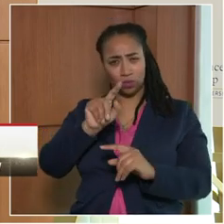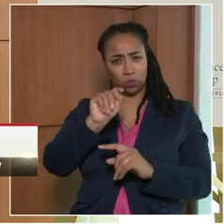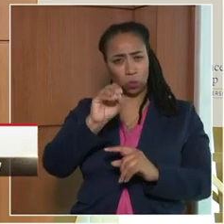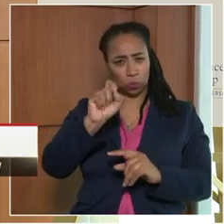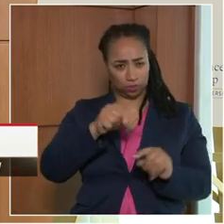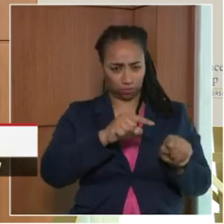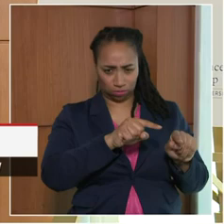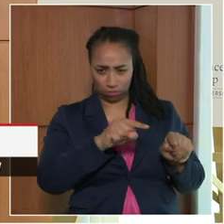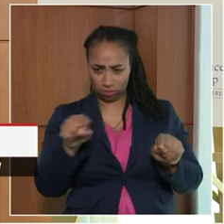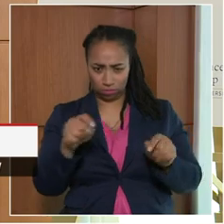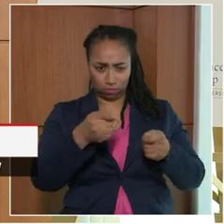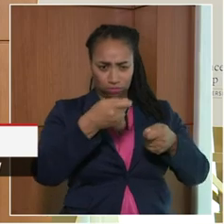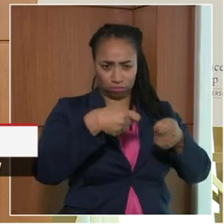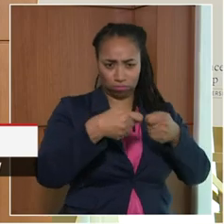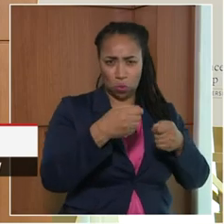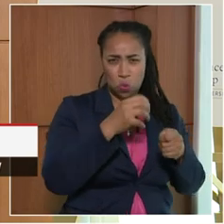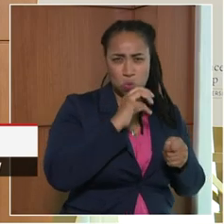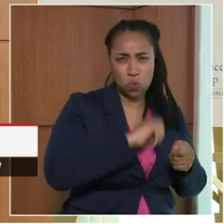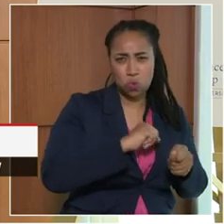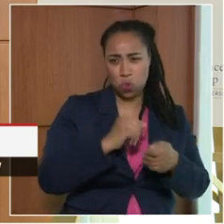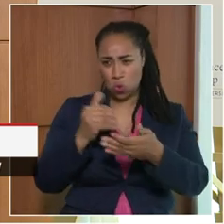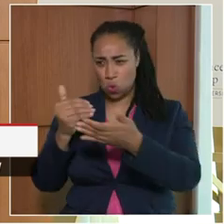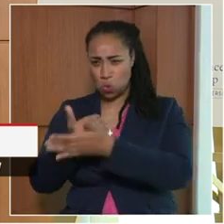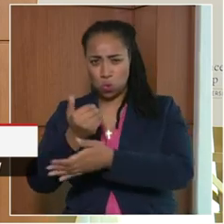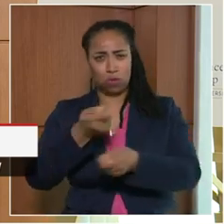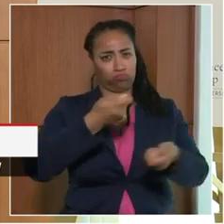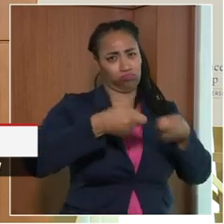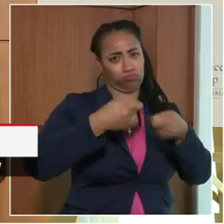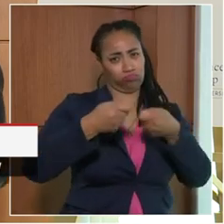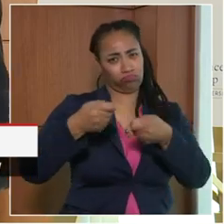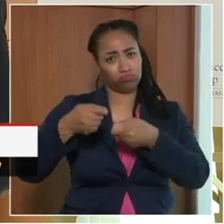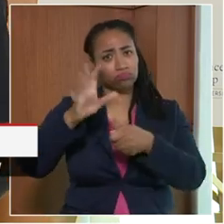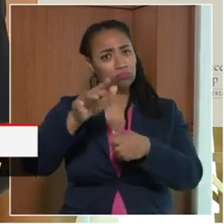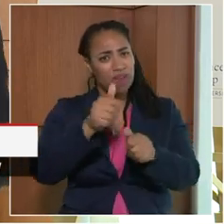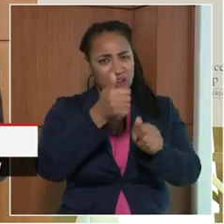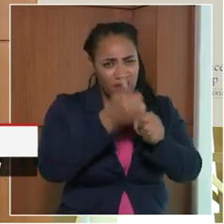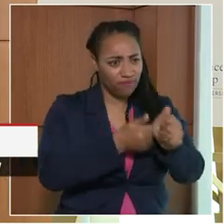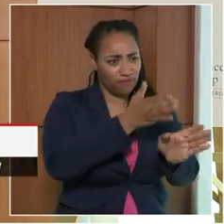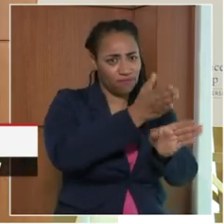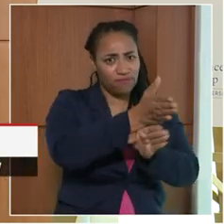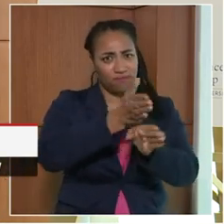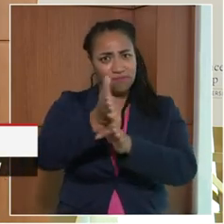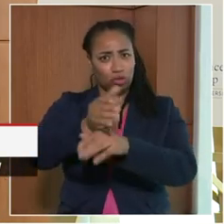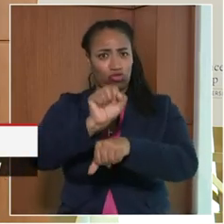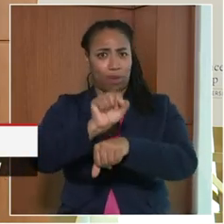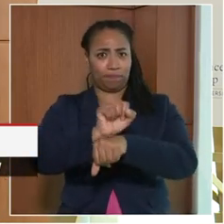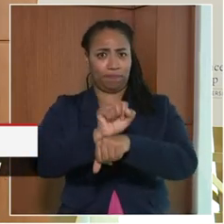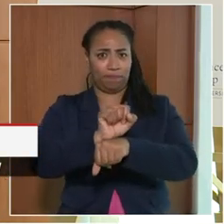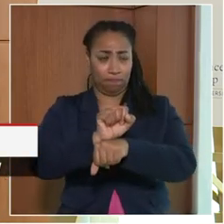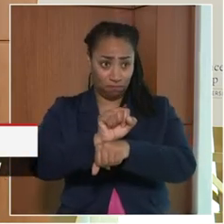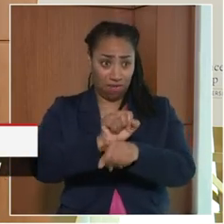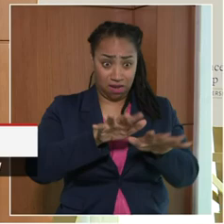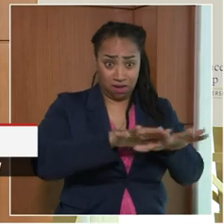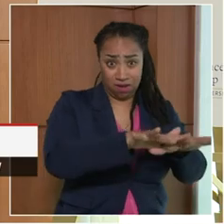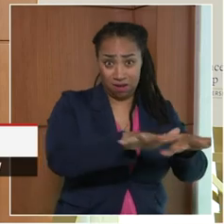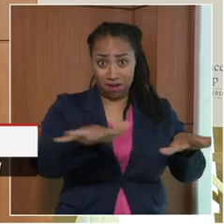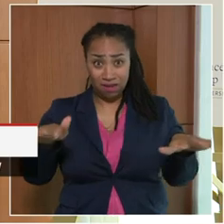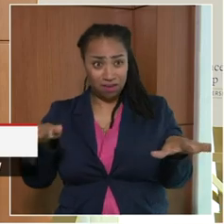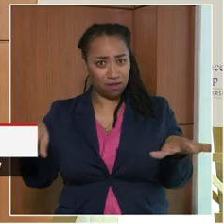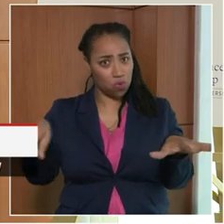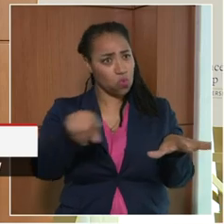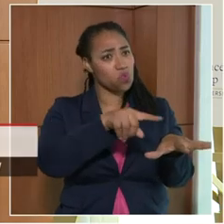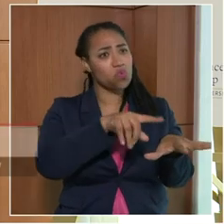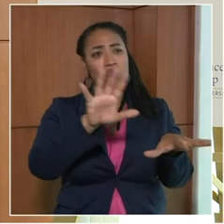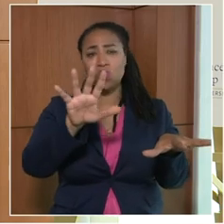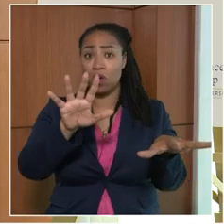necessary in all jobs. And I'm glad that this program exists in a structured way, backed by the